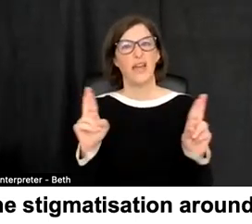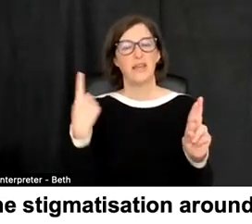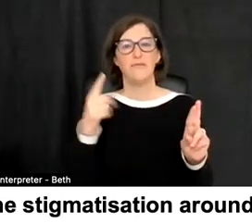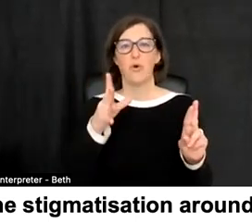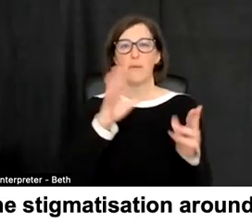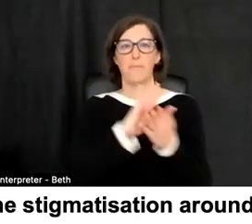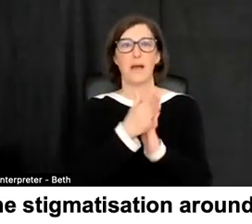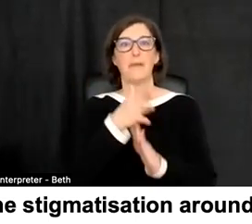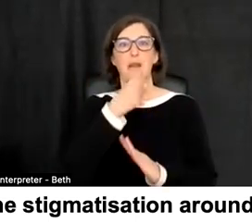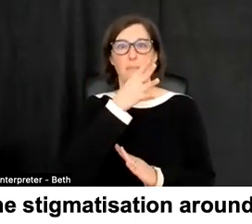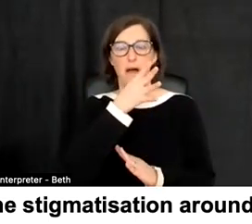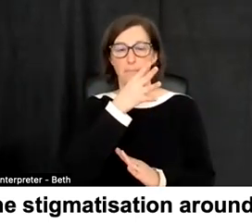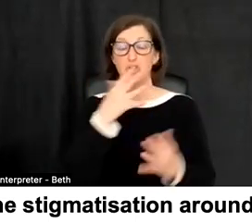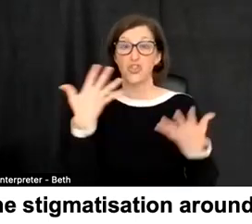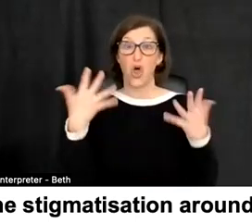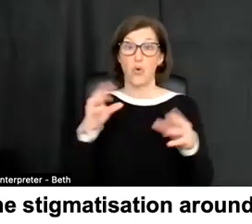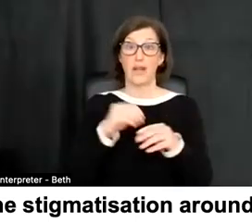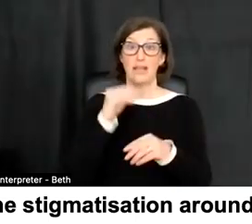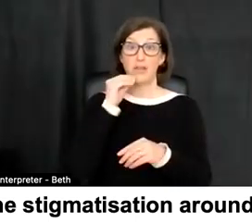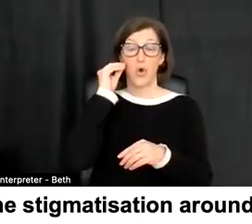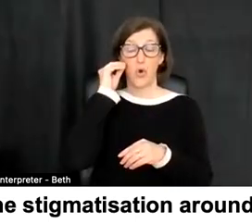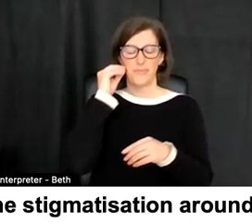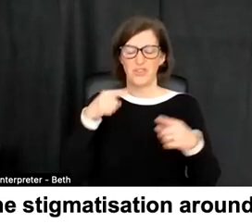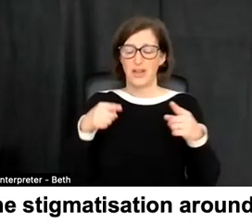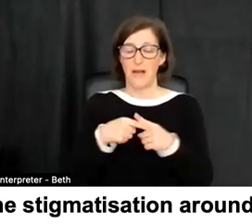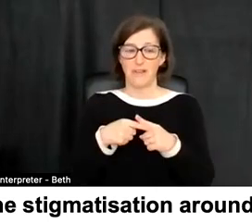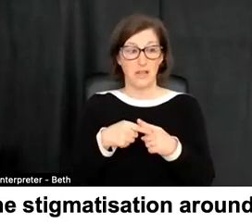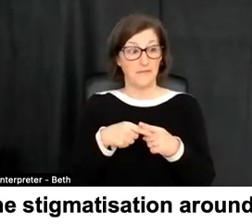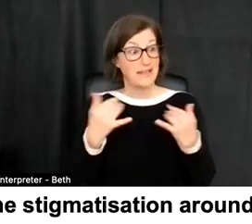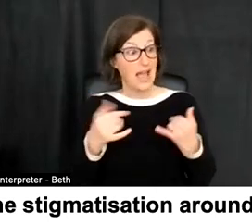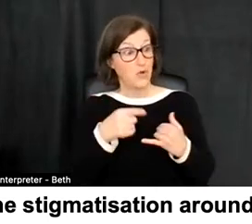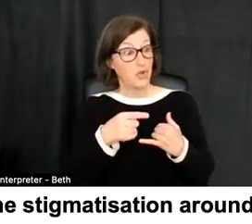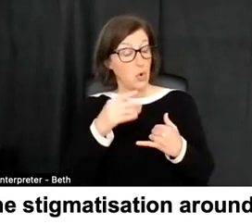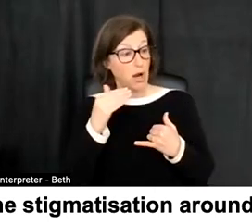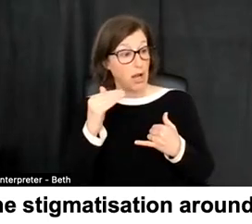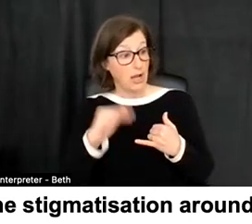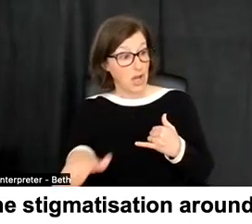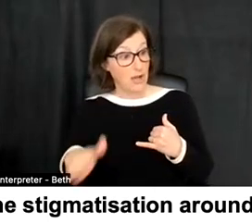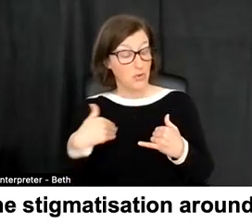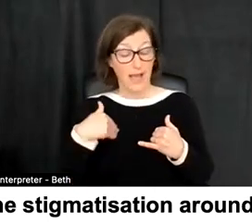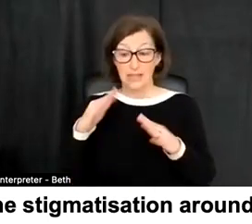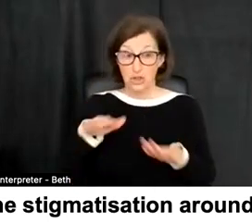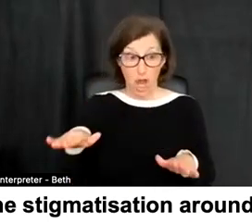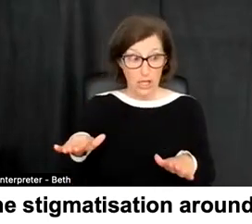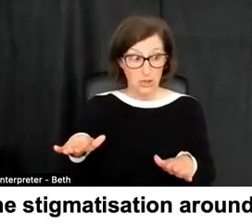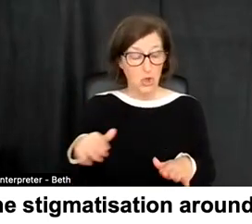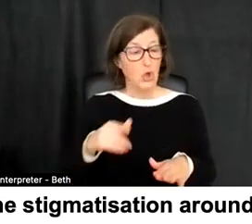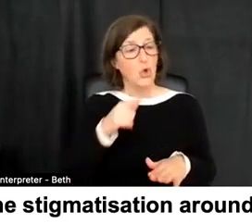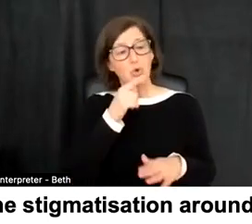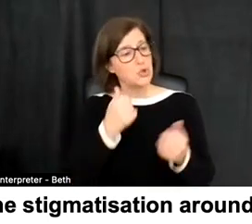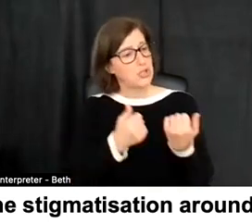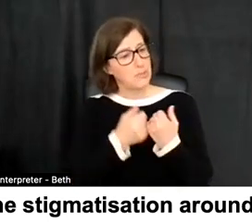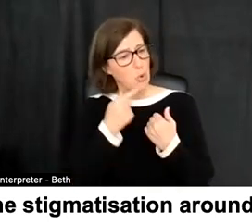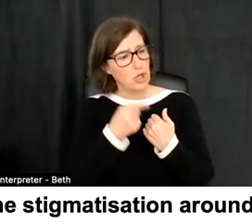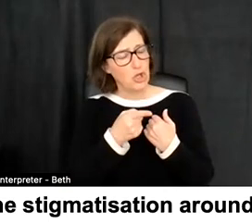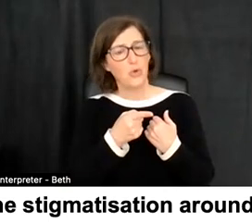motherhood. Because already in the household, there's that conflict of, you're now a child who has a child, so who's going to support her? So